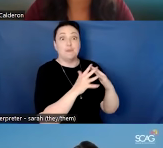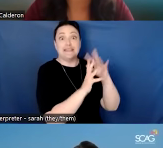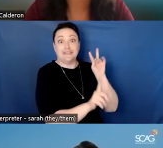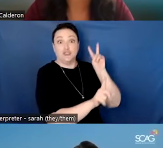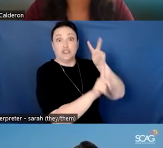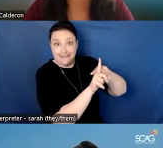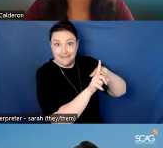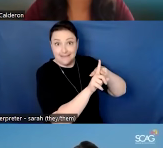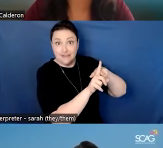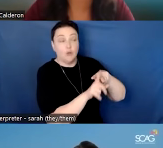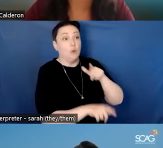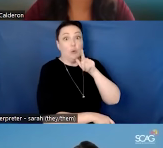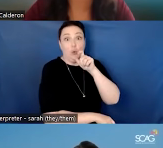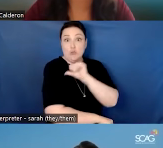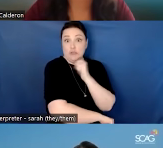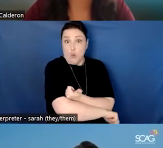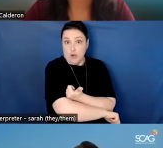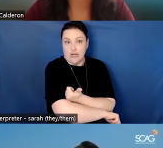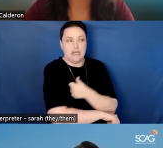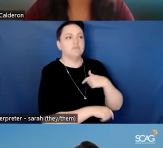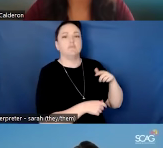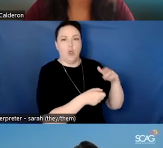lies within local jurisdictions.